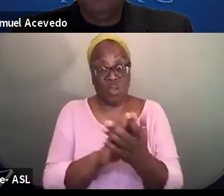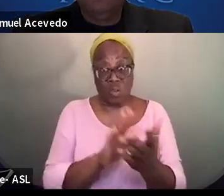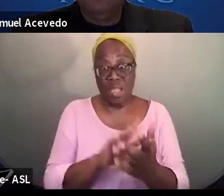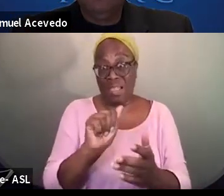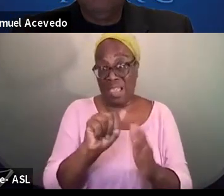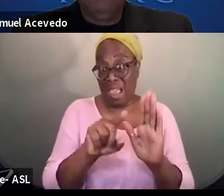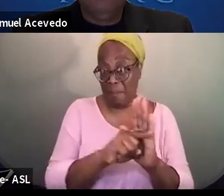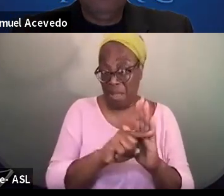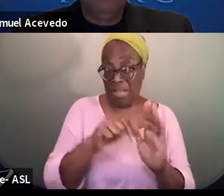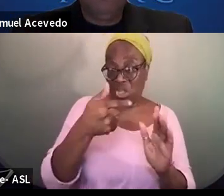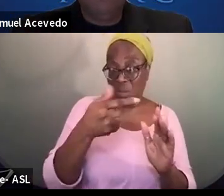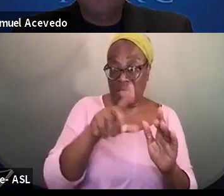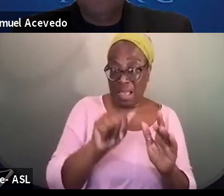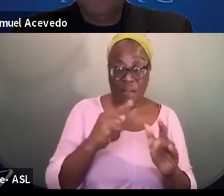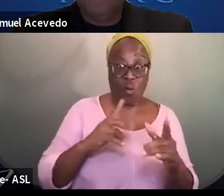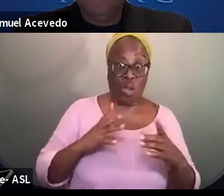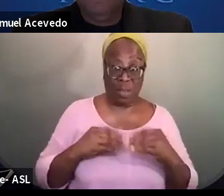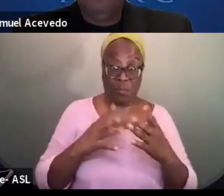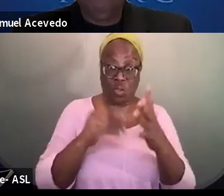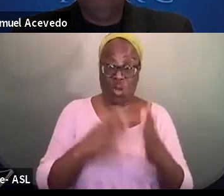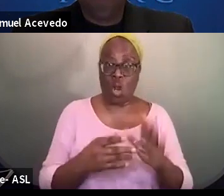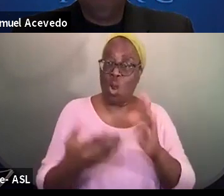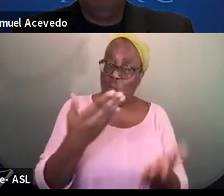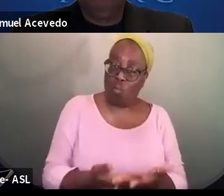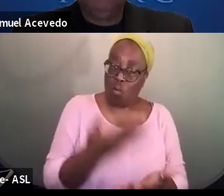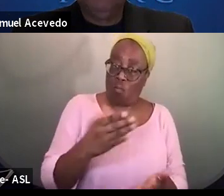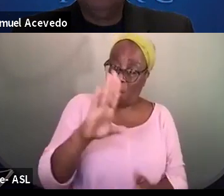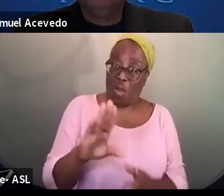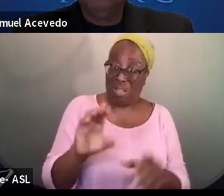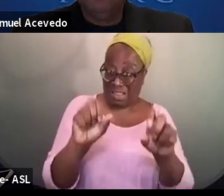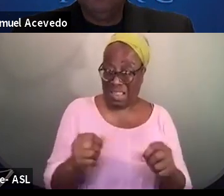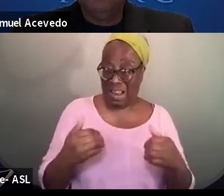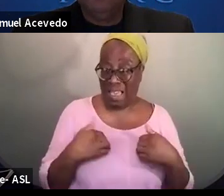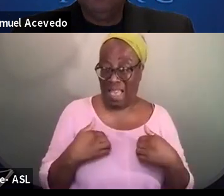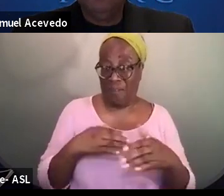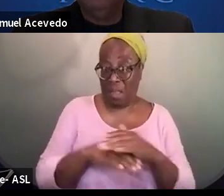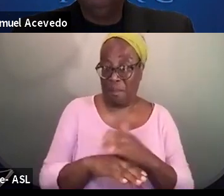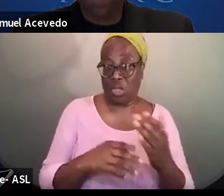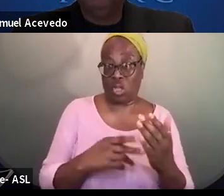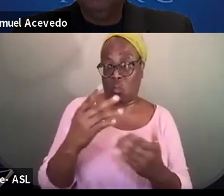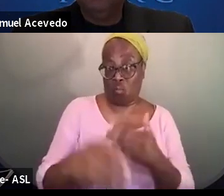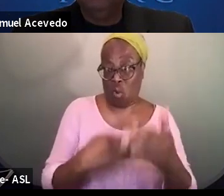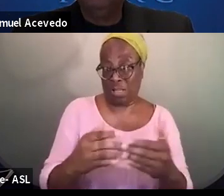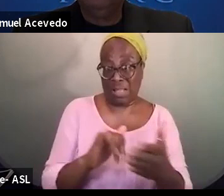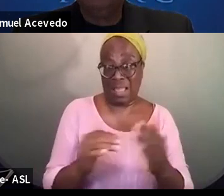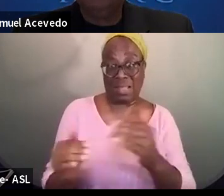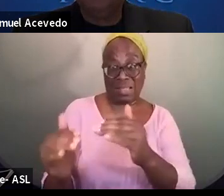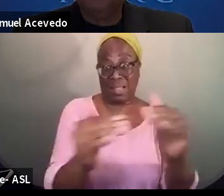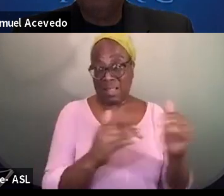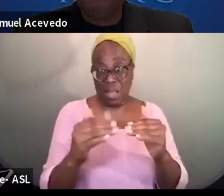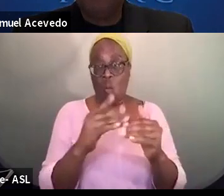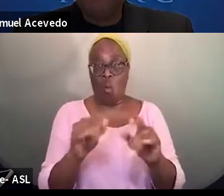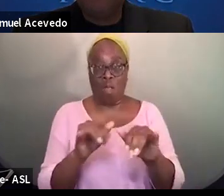average GPA for this year's accepted students proves that Boston can have an admissions process that is more equitable while maintaining high